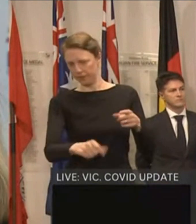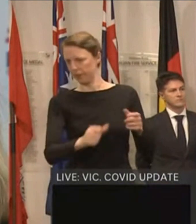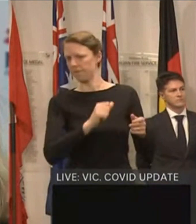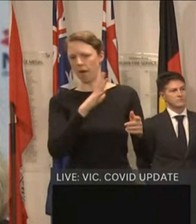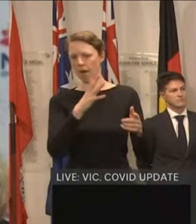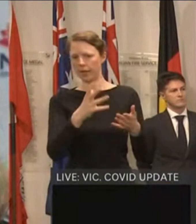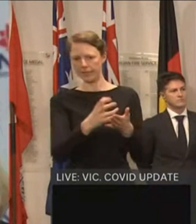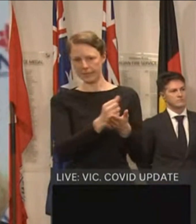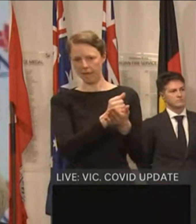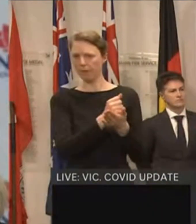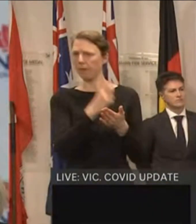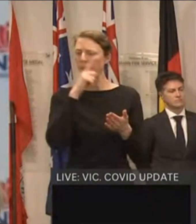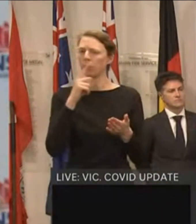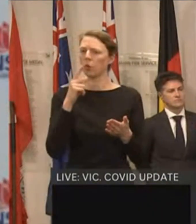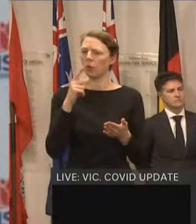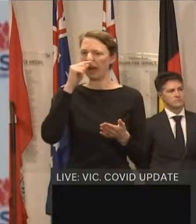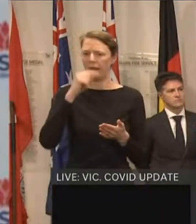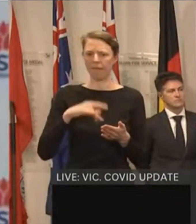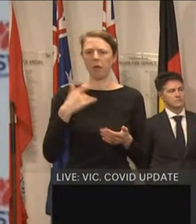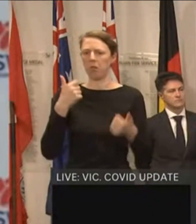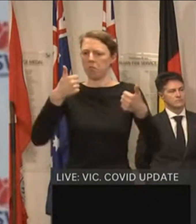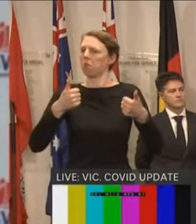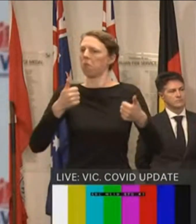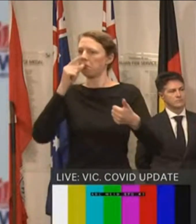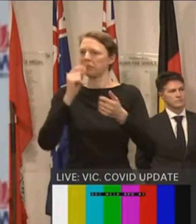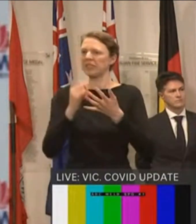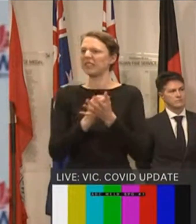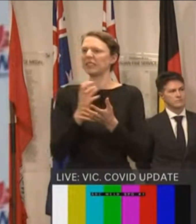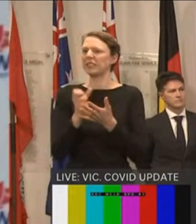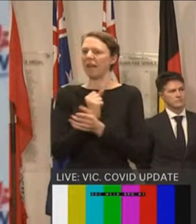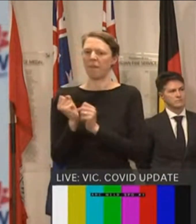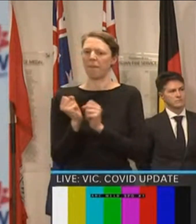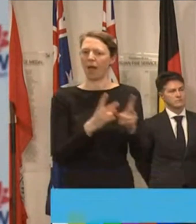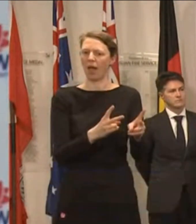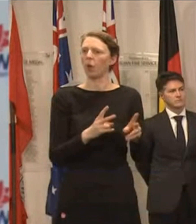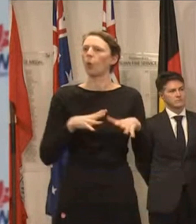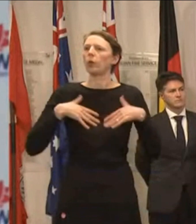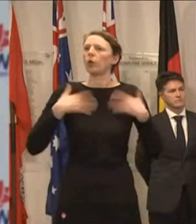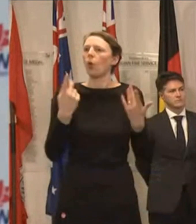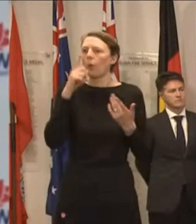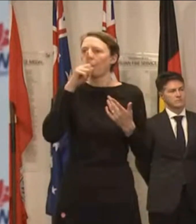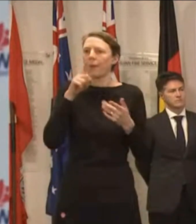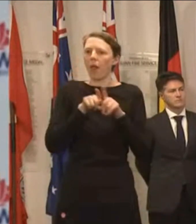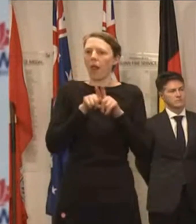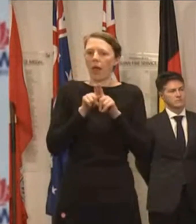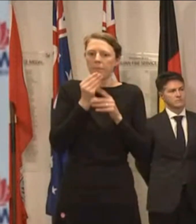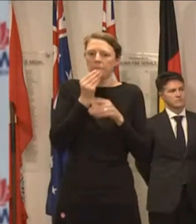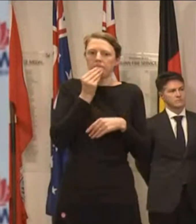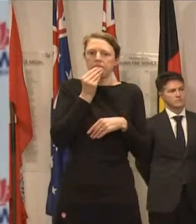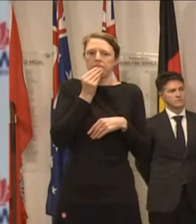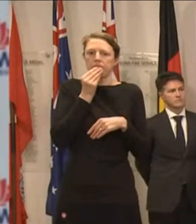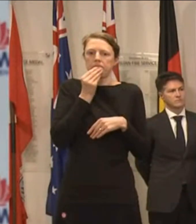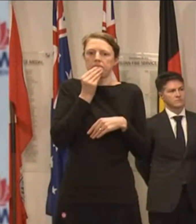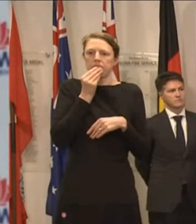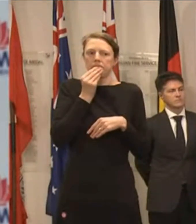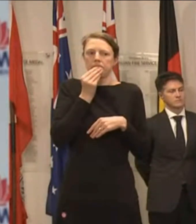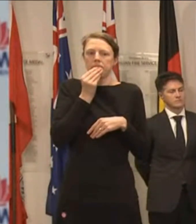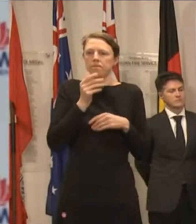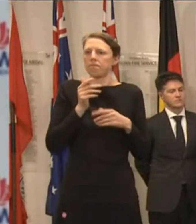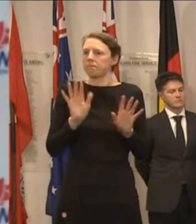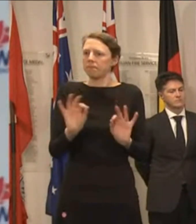clean and infectious people having no longer attended, they're probably one of the safest venues to go